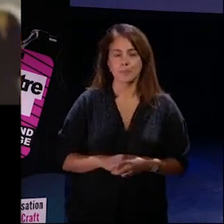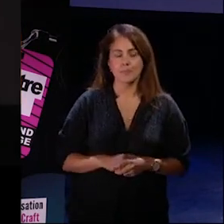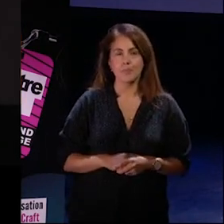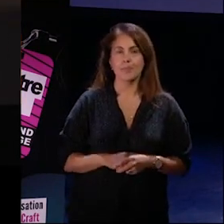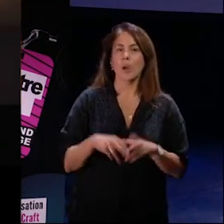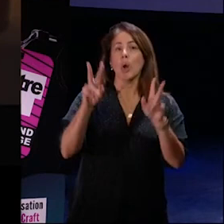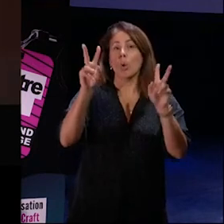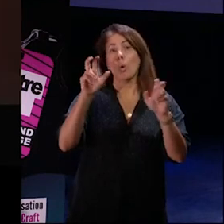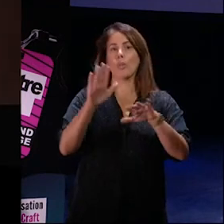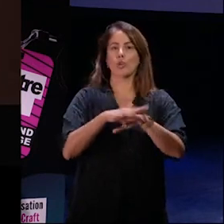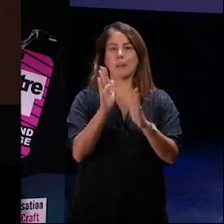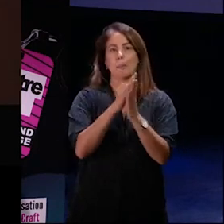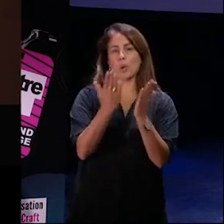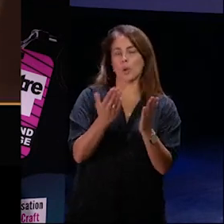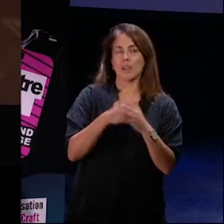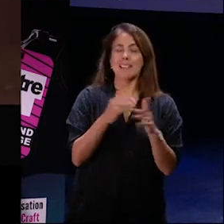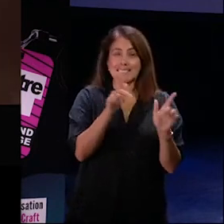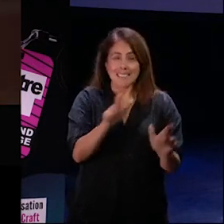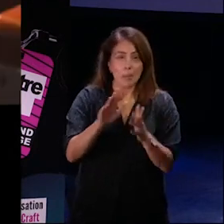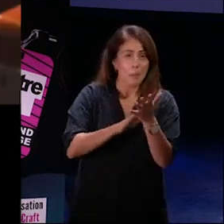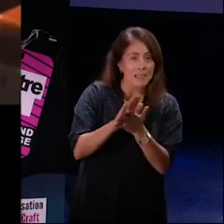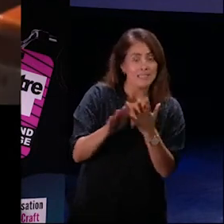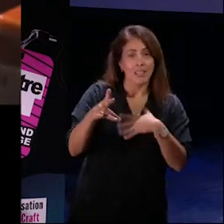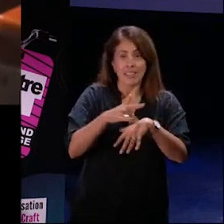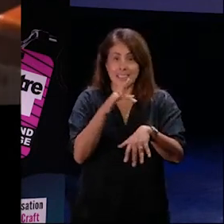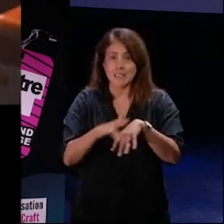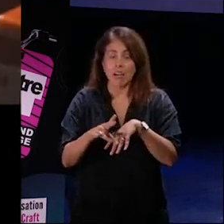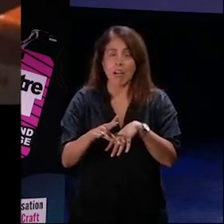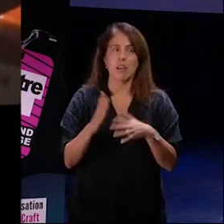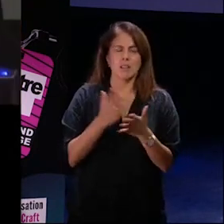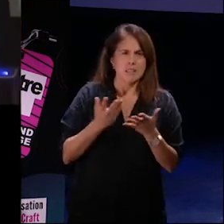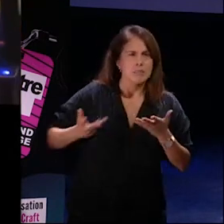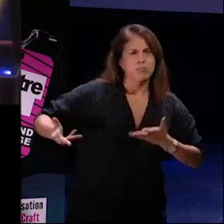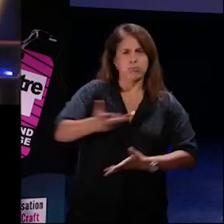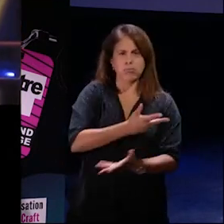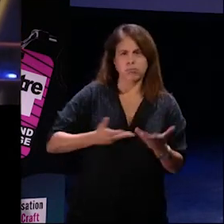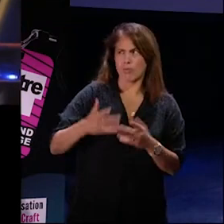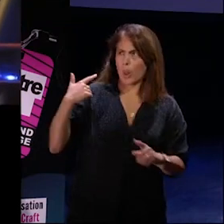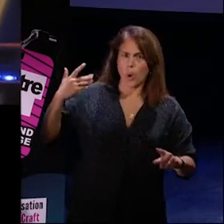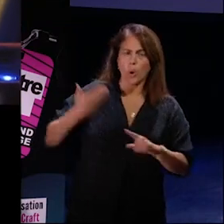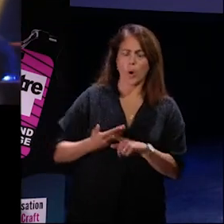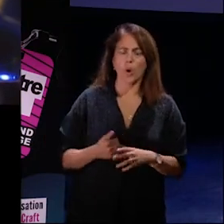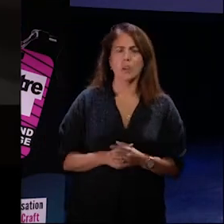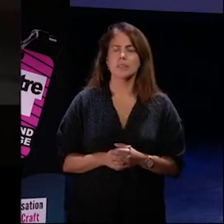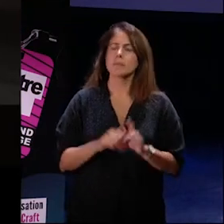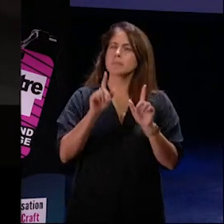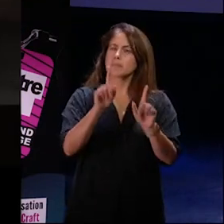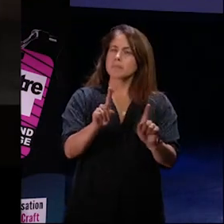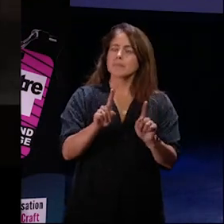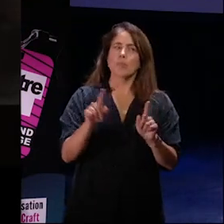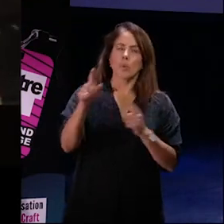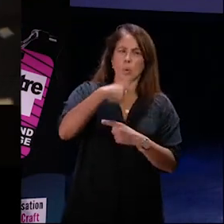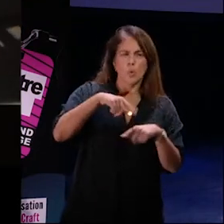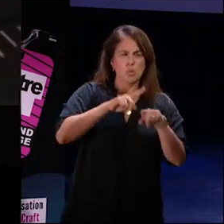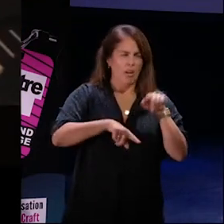quote the Green Book, sustainability in theatre has been discussed for a really long time. However, everybody was trying